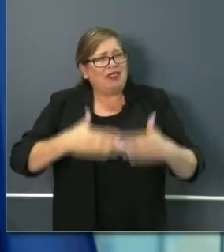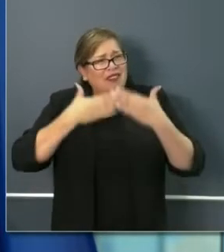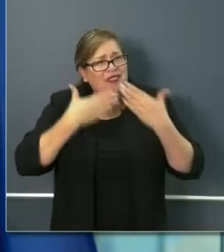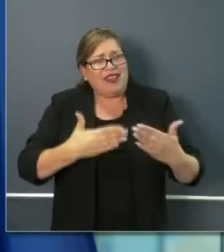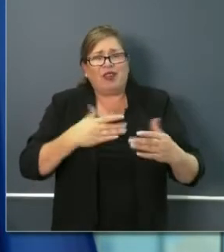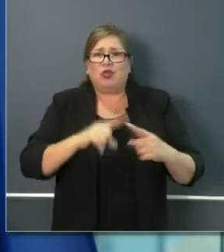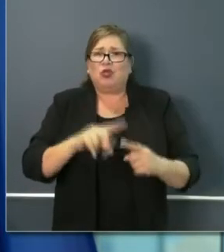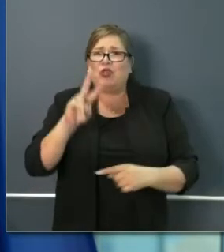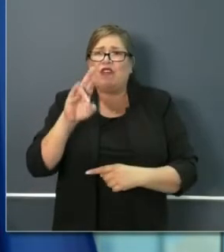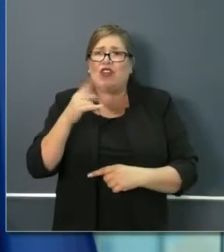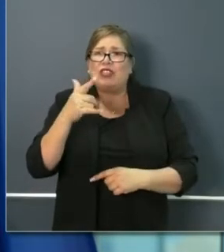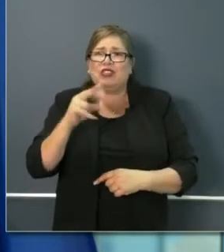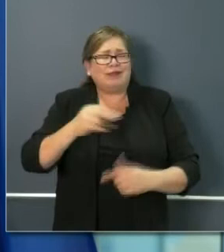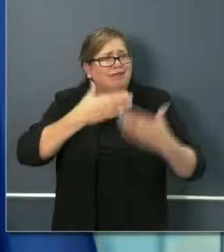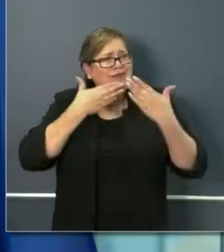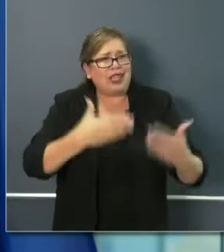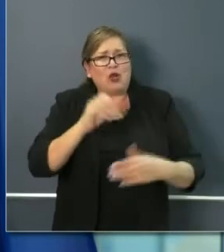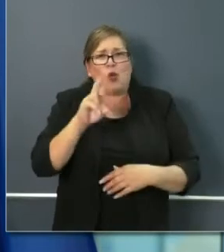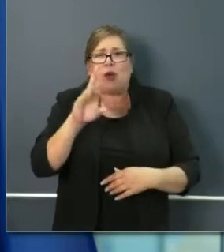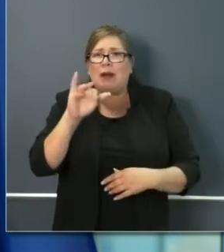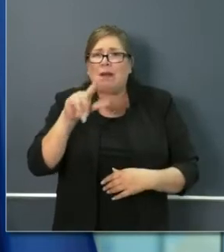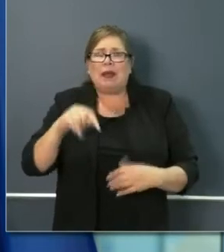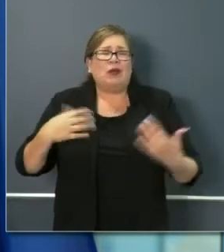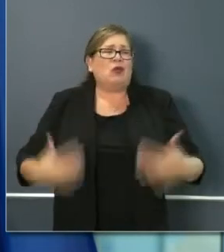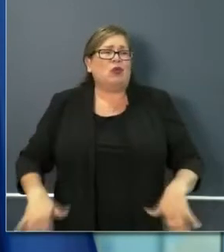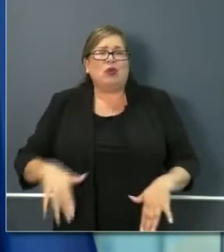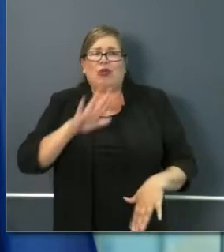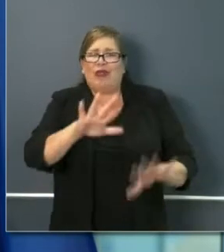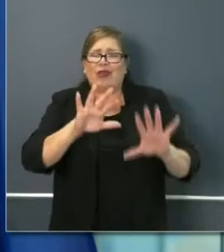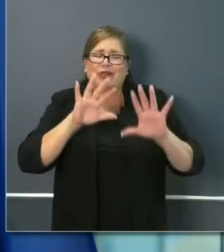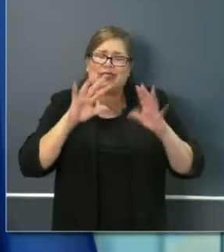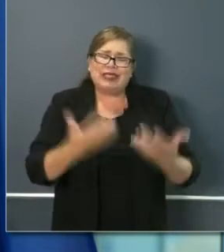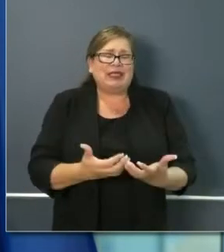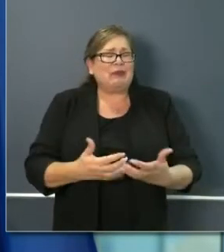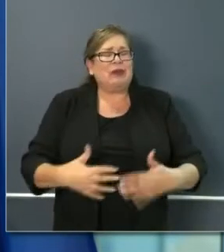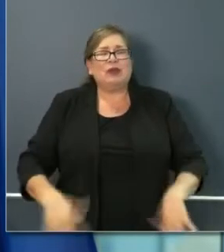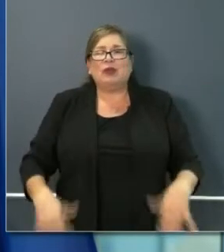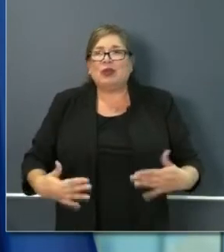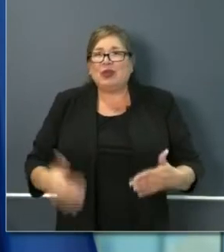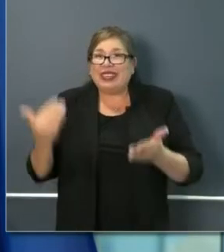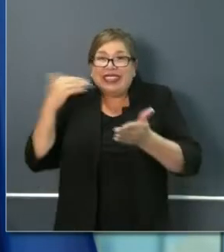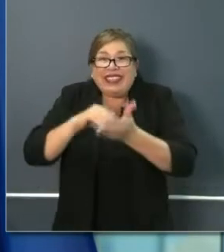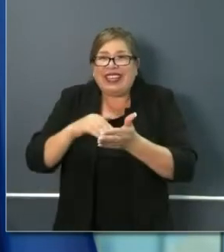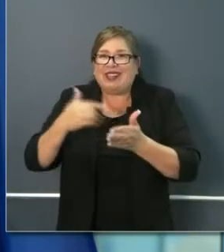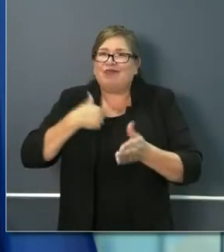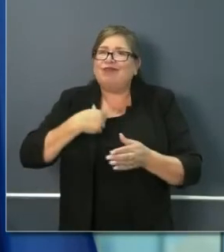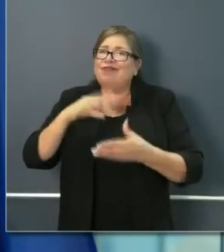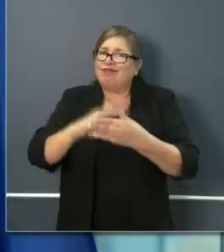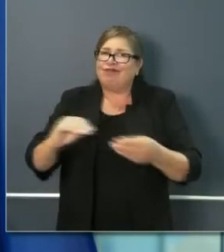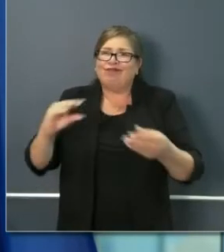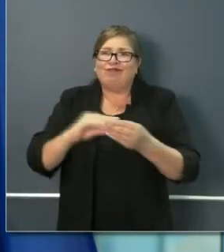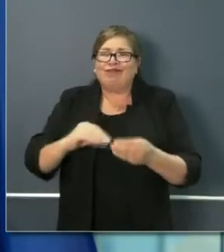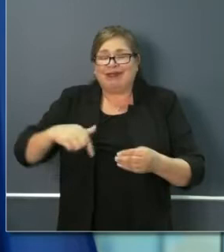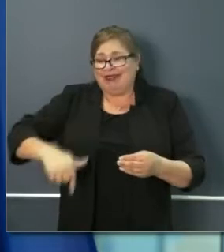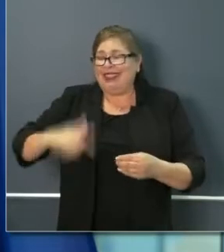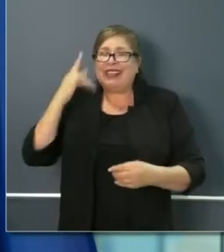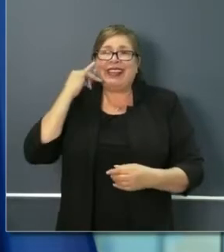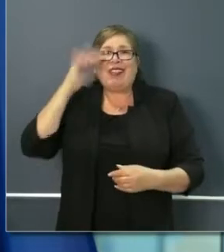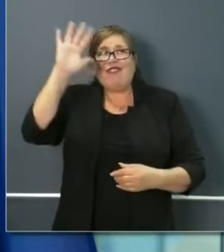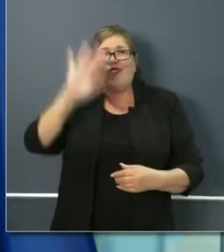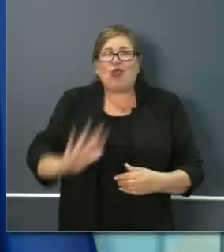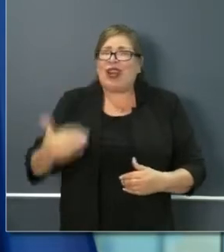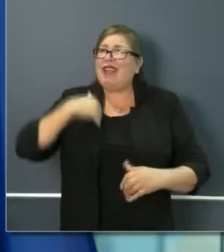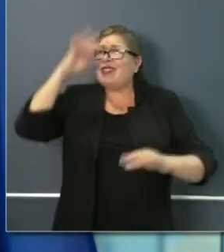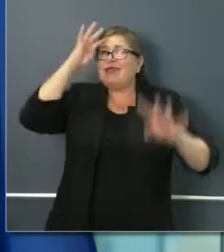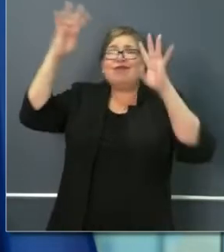their team down there. It's, again, part of the ingenuity, part of the entrepreneurial spirit that defines the best of California and Californians. Again, that